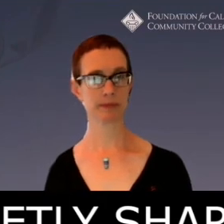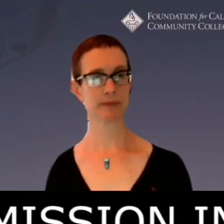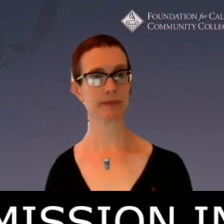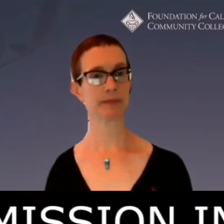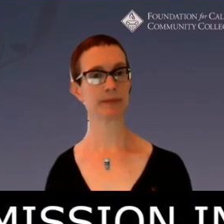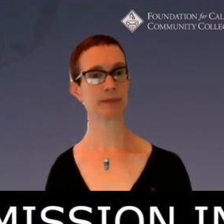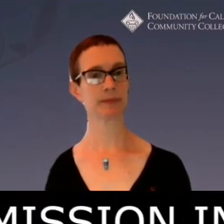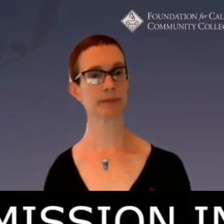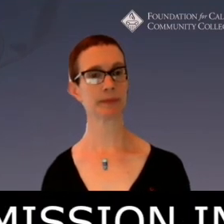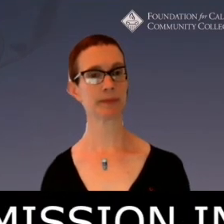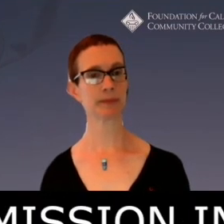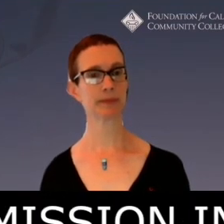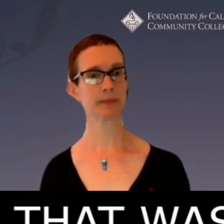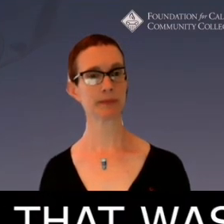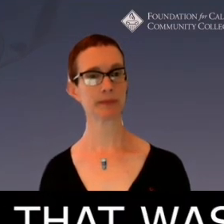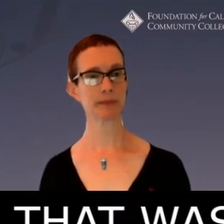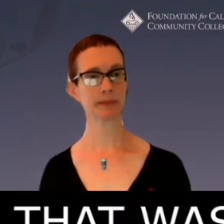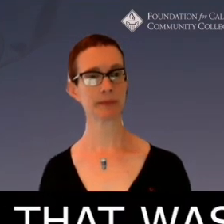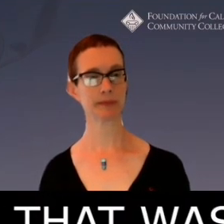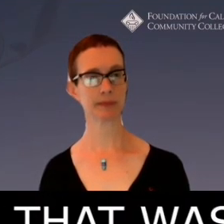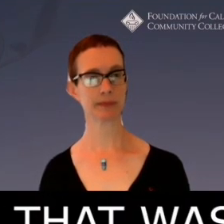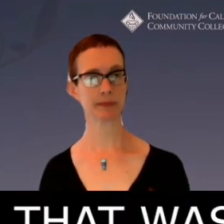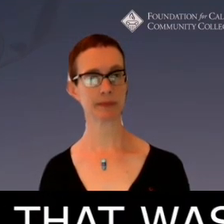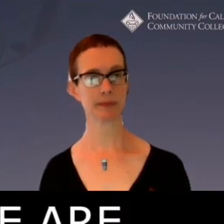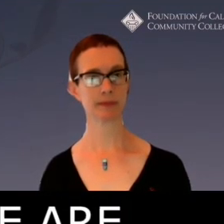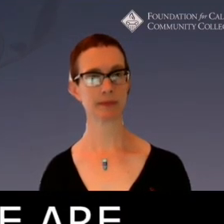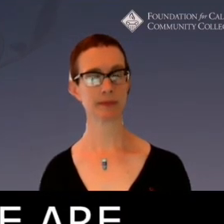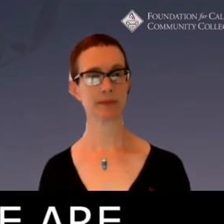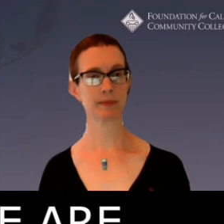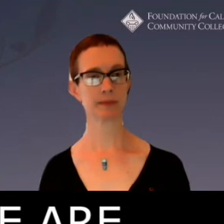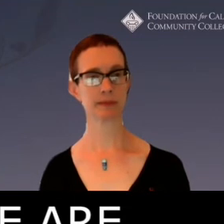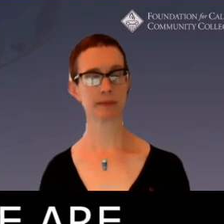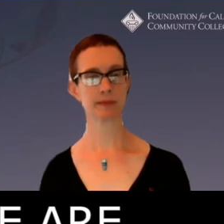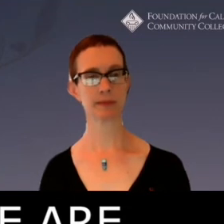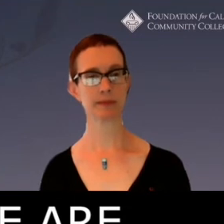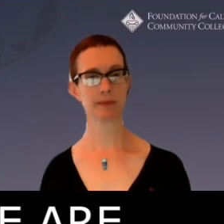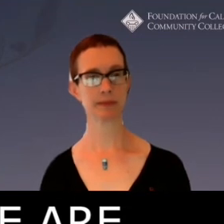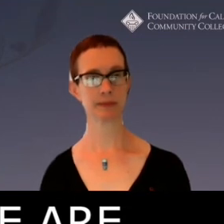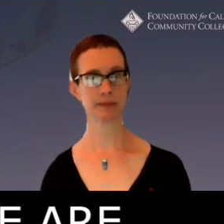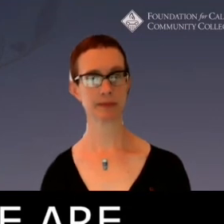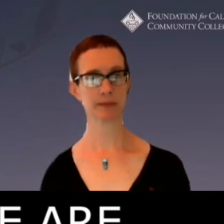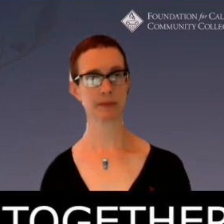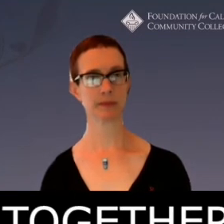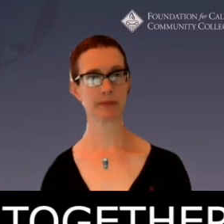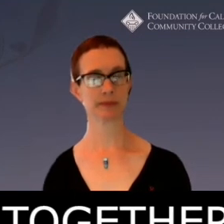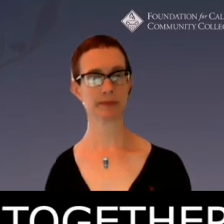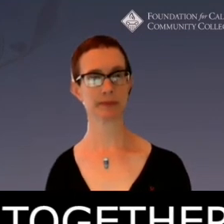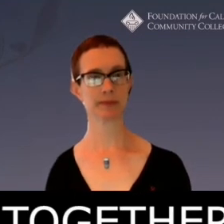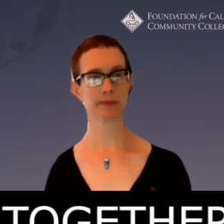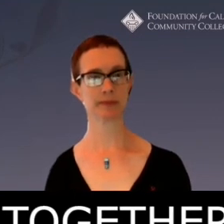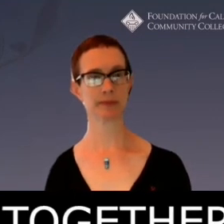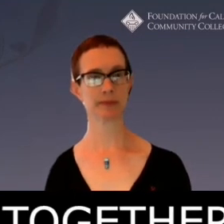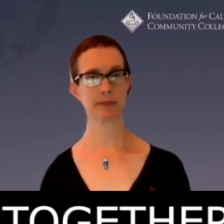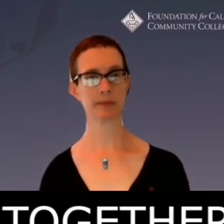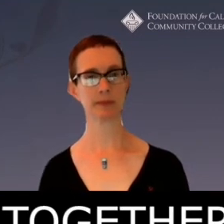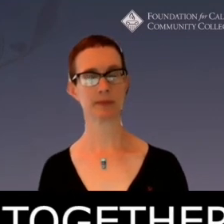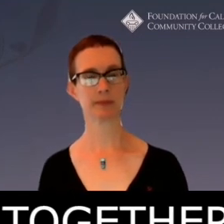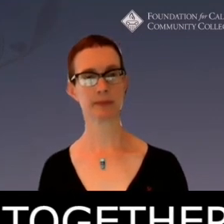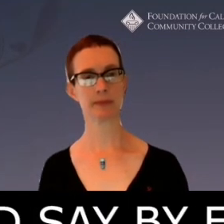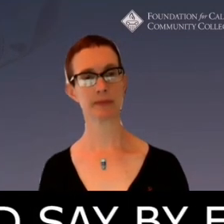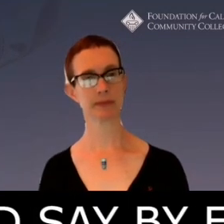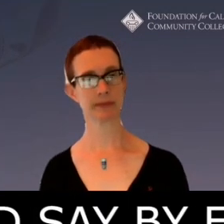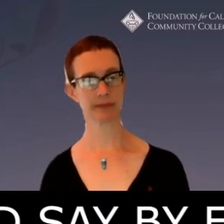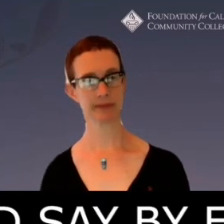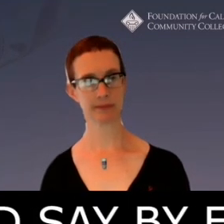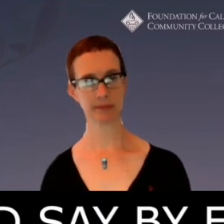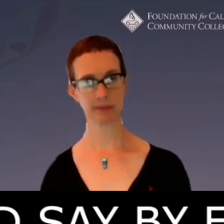wasn't open to that. So, but yeah, we are planning on putting that together in the next few days. So I would say by early next week, we will have a solution for that, for those that do